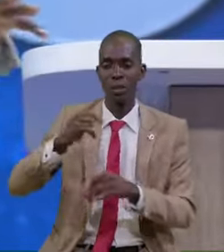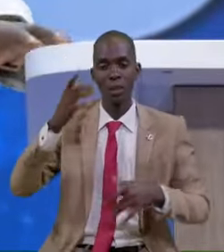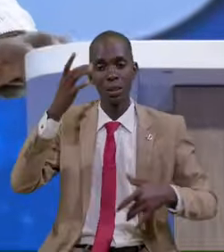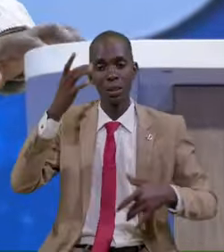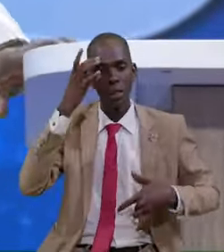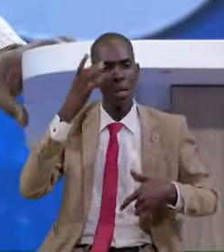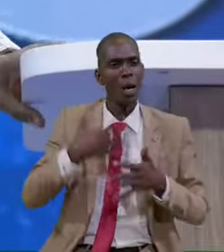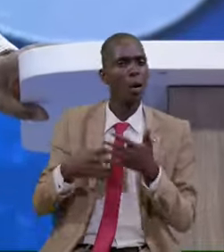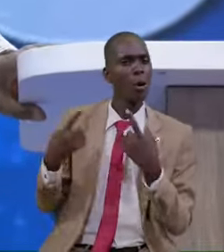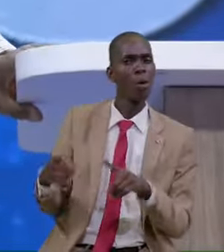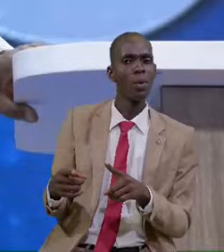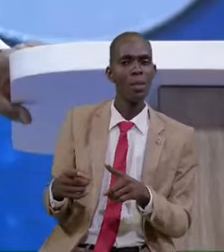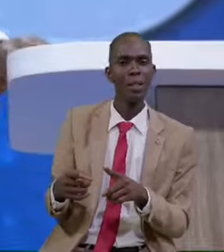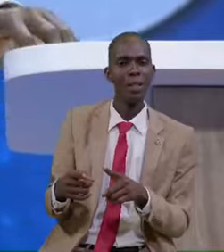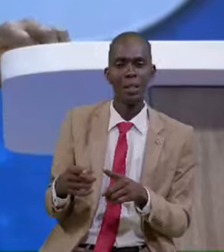become sicker.